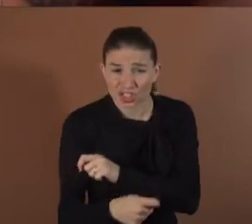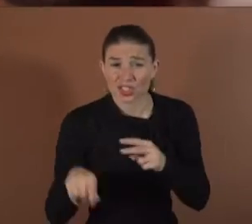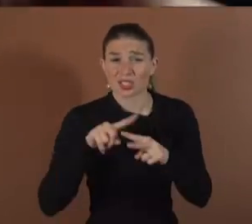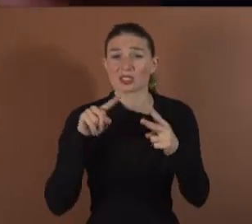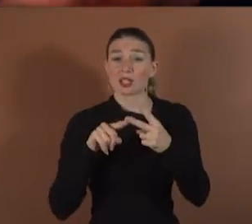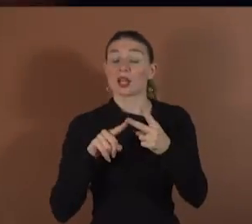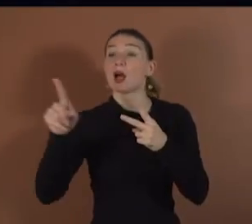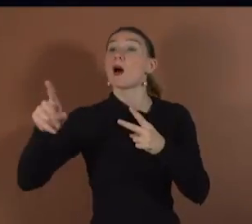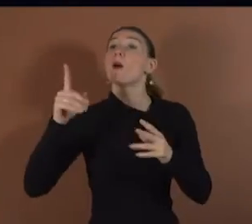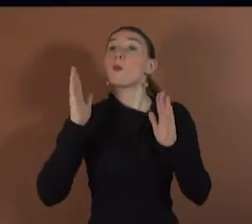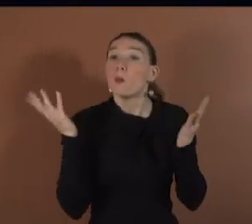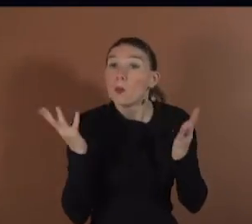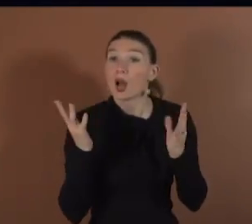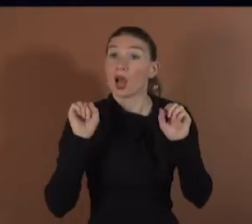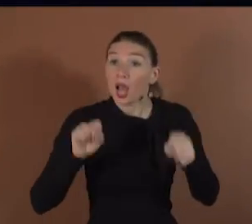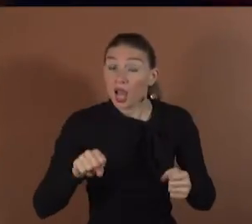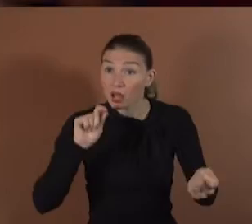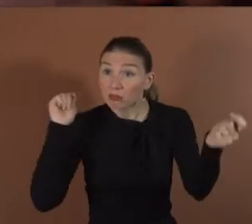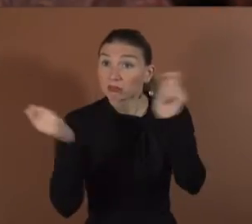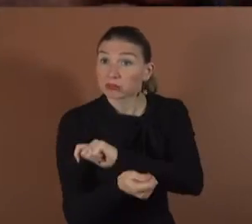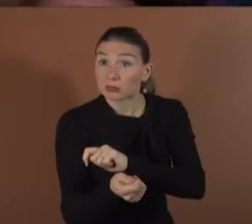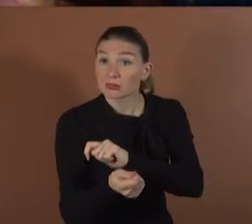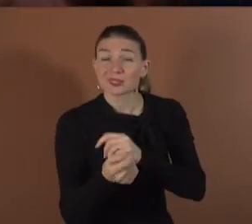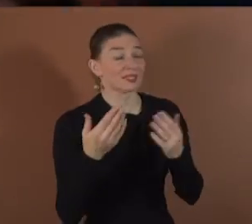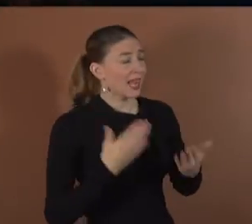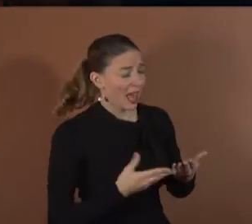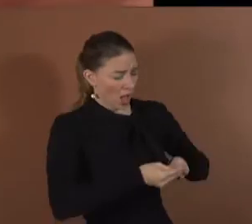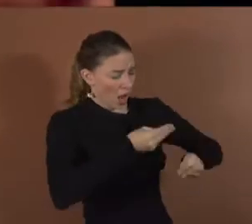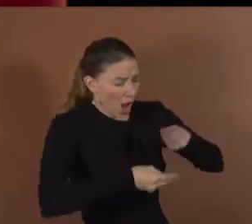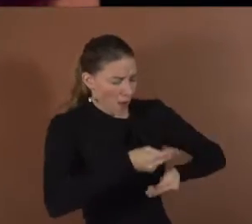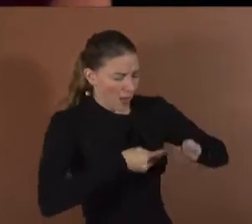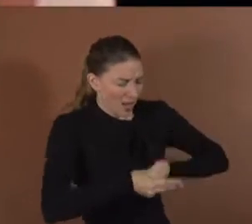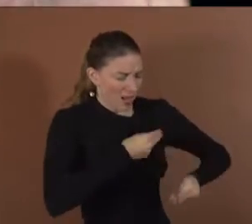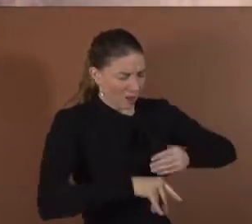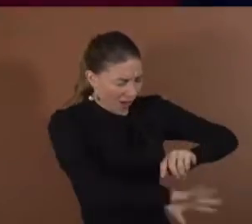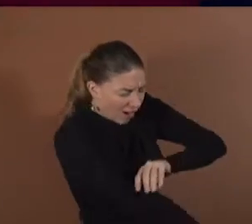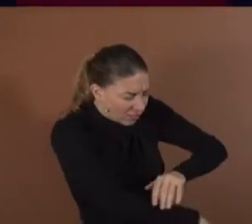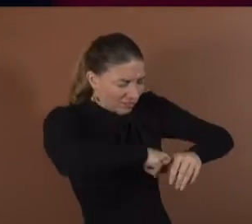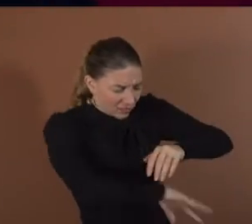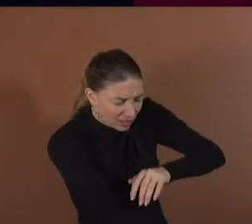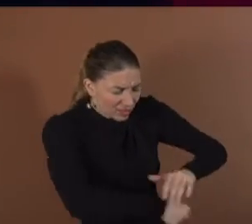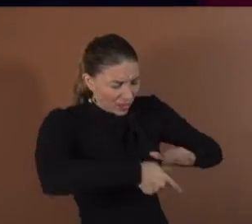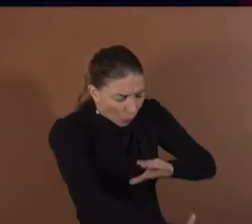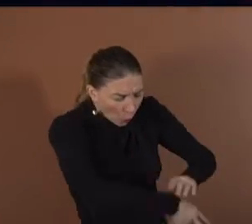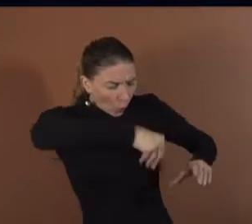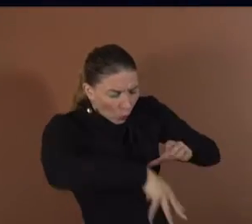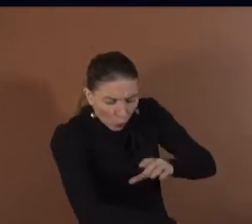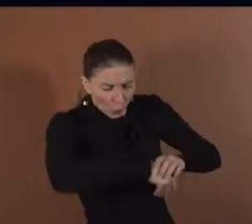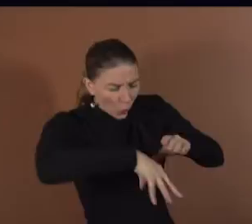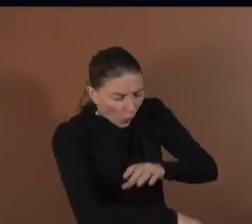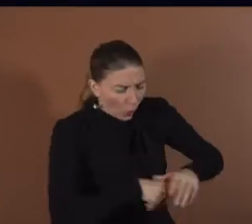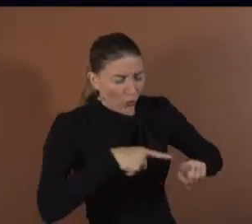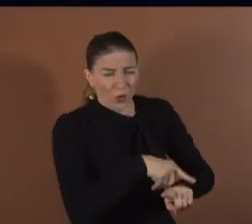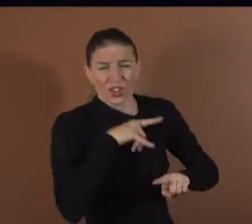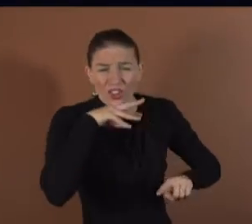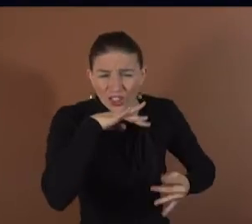political will to make the transition from an economy that's driven by dirty, brown, fossil fuel-based energy to an economy that's